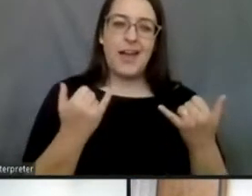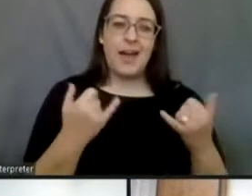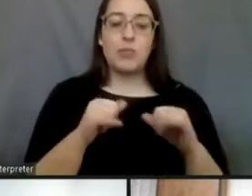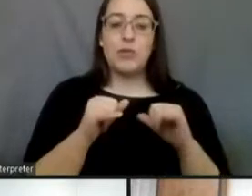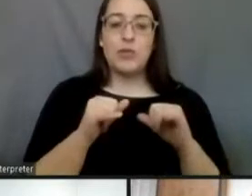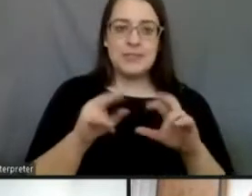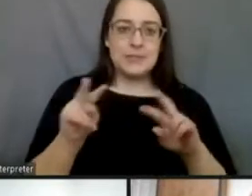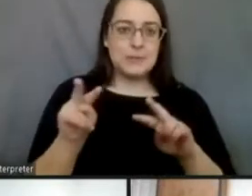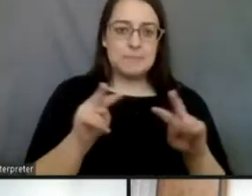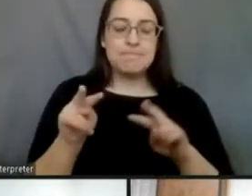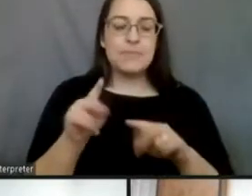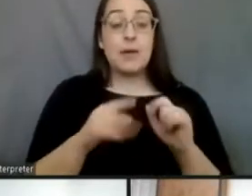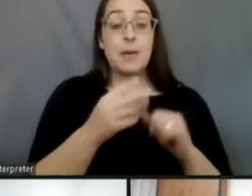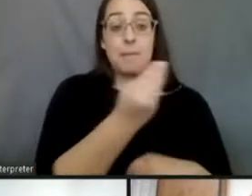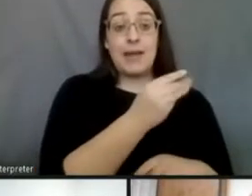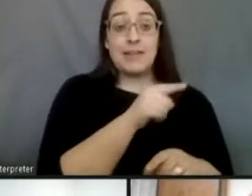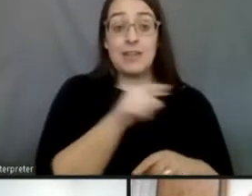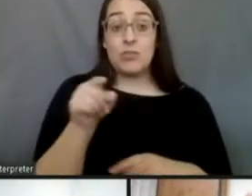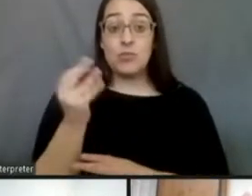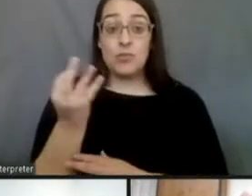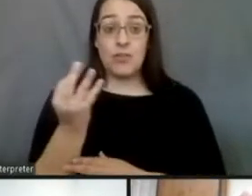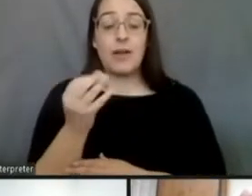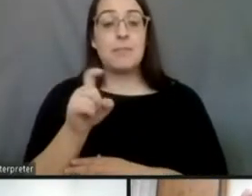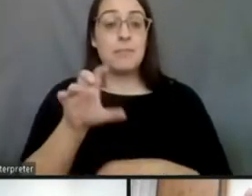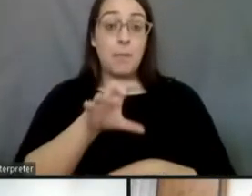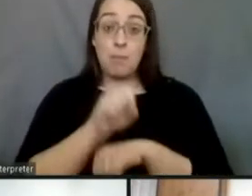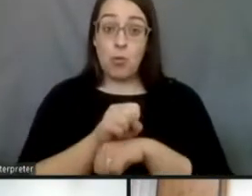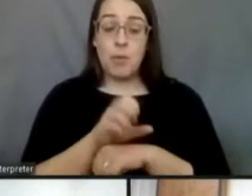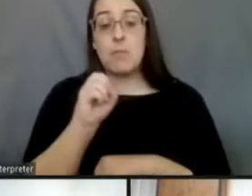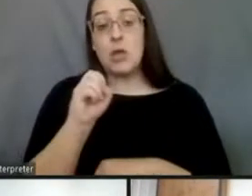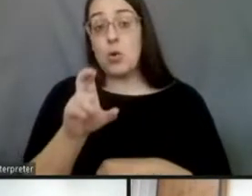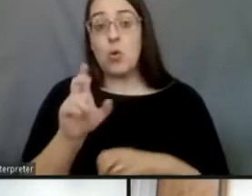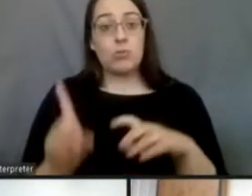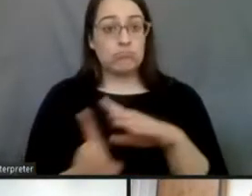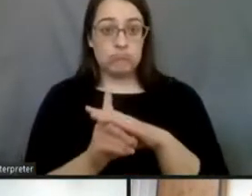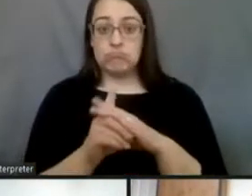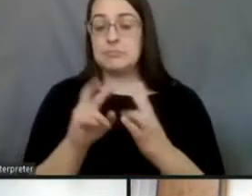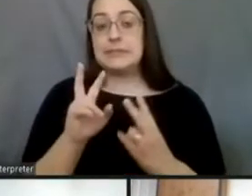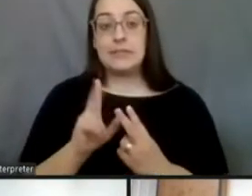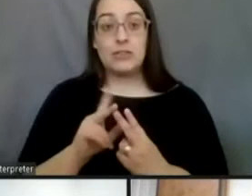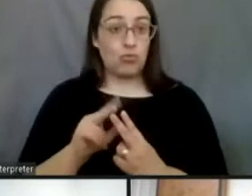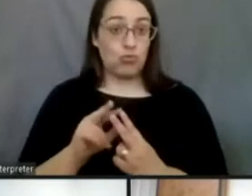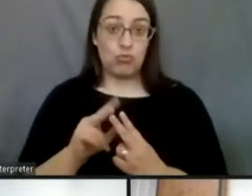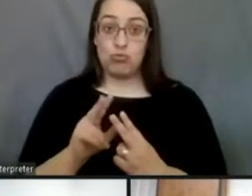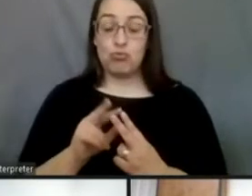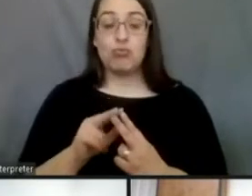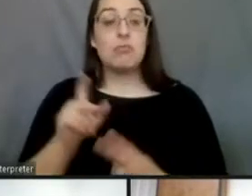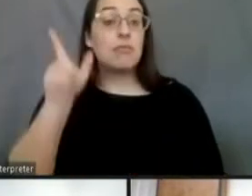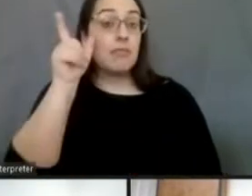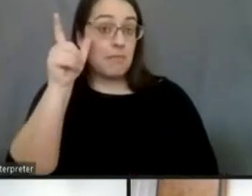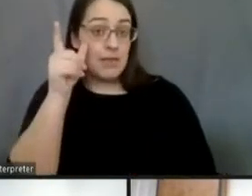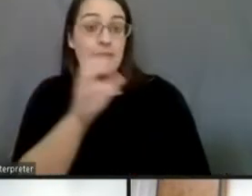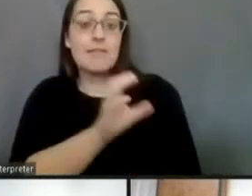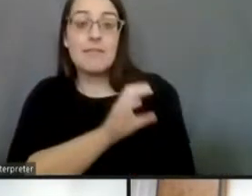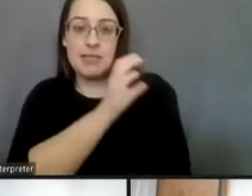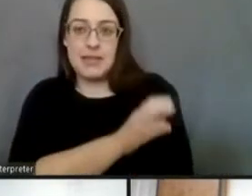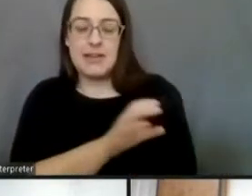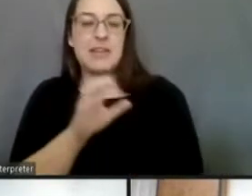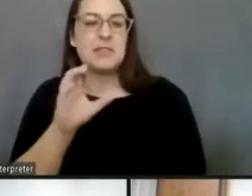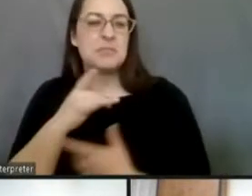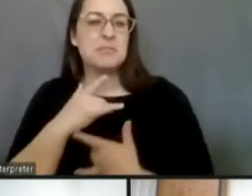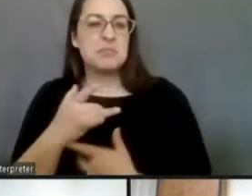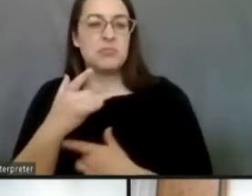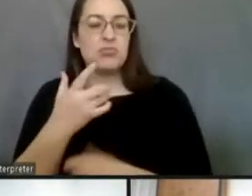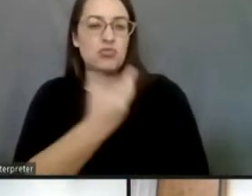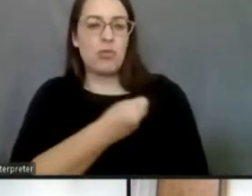but Monday through Friday, and we do it by appointment or by walk-in, either way. And then our Lubbock clinic also does it on